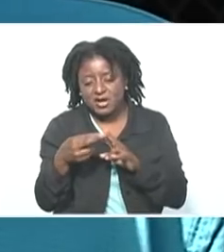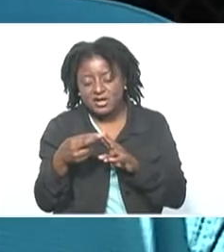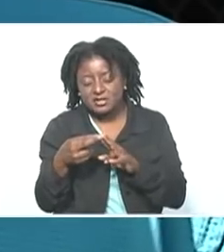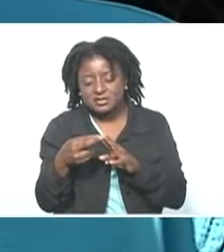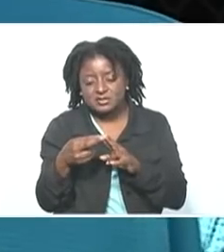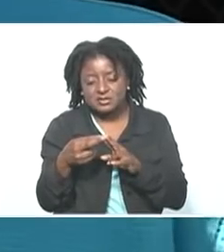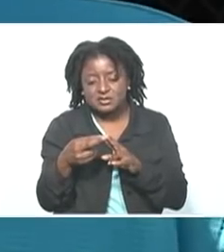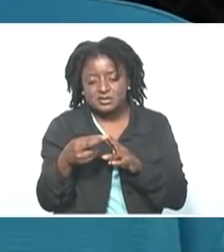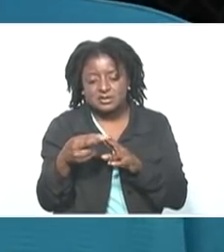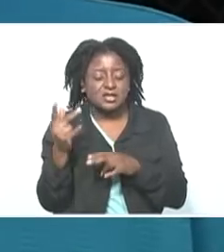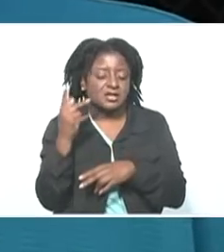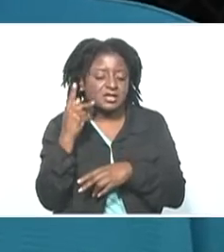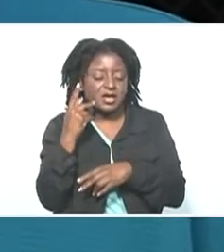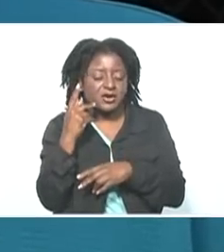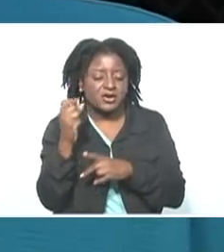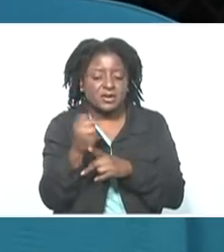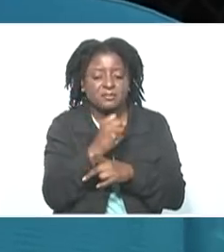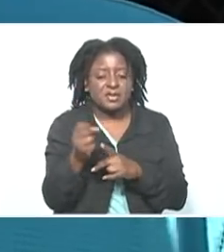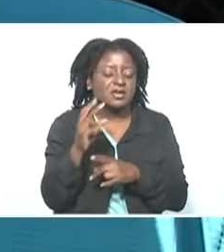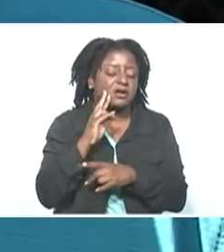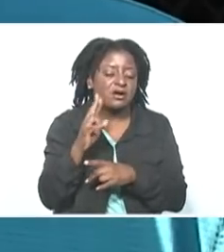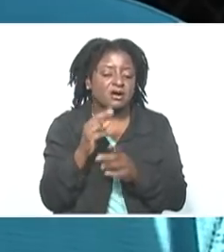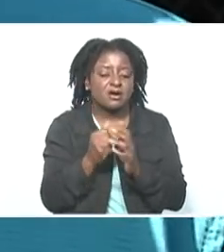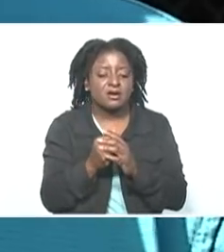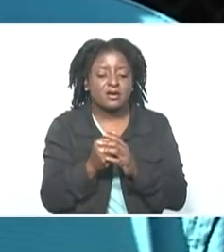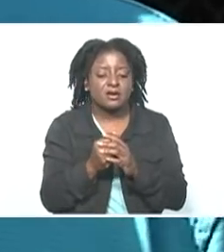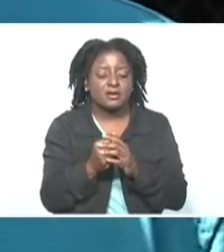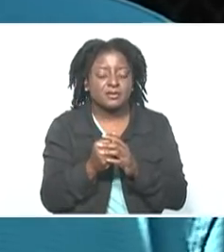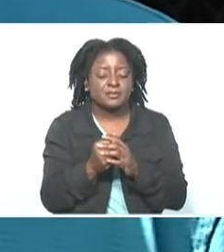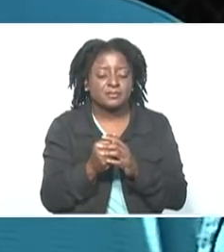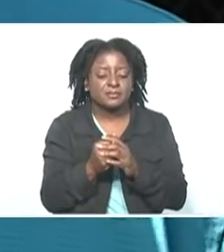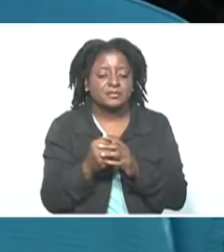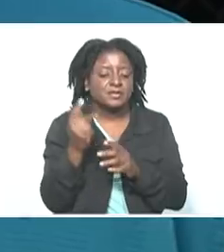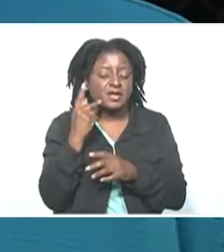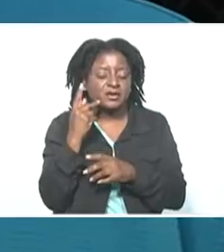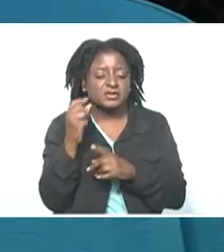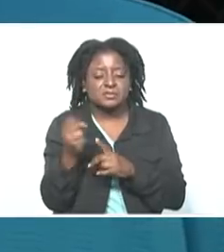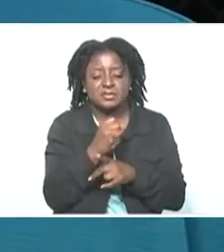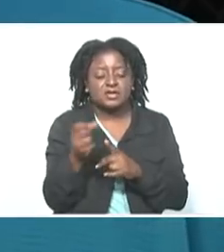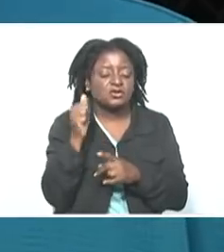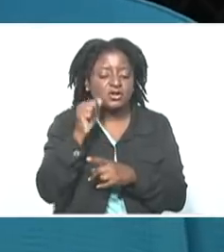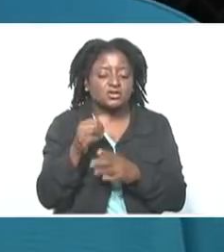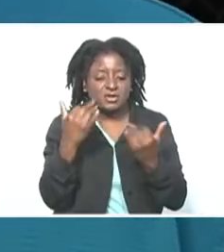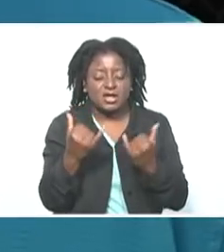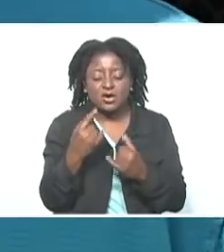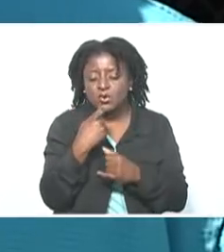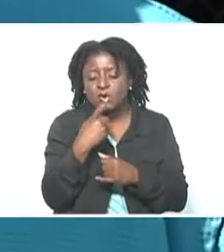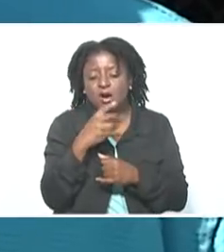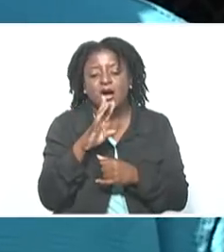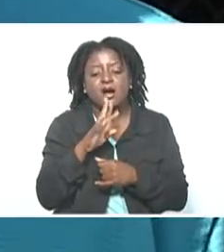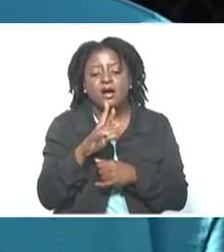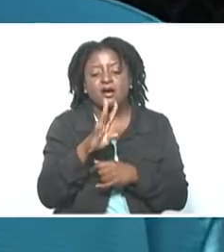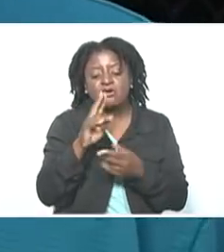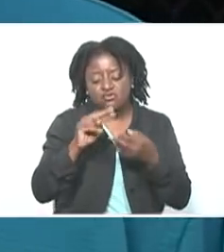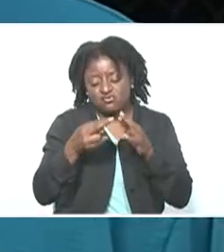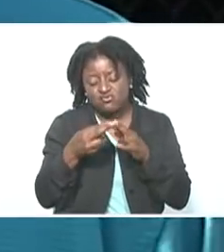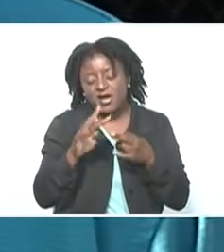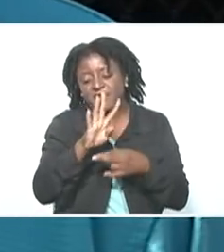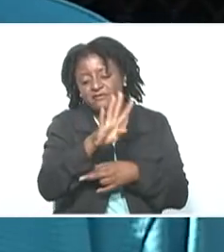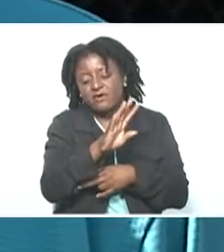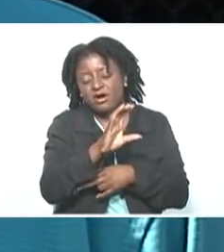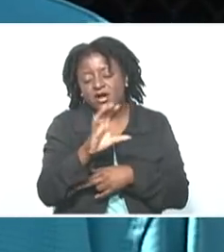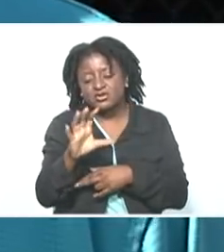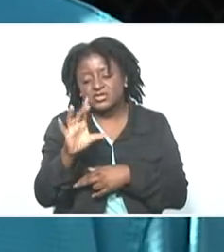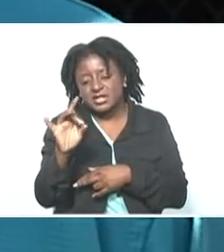off and was getting the ranking back up, but she was ranked at 300 at one time. Carrie's beating girls right now who are 400, the highest one was 488